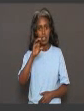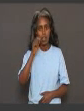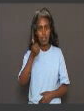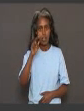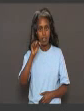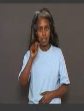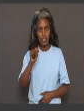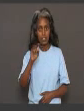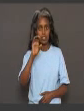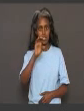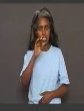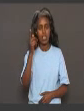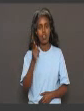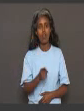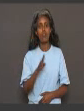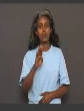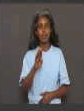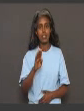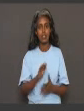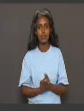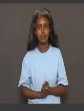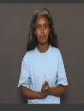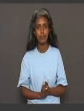is C over B.